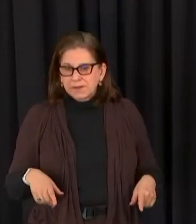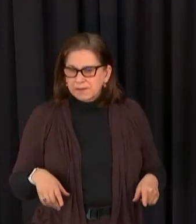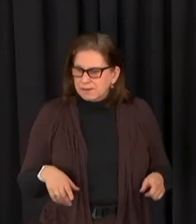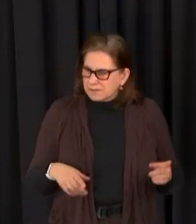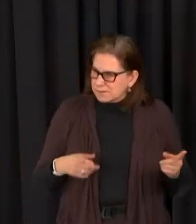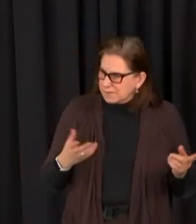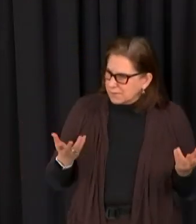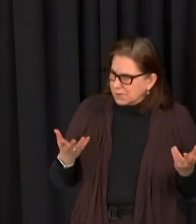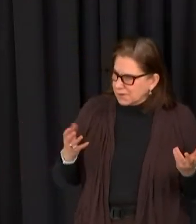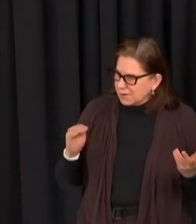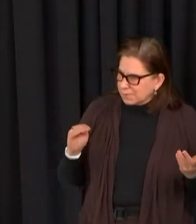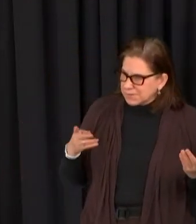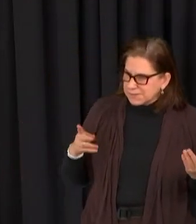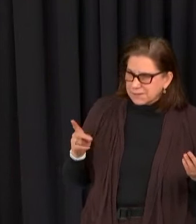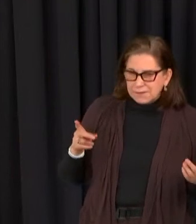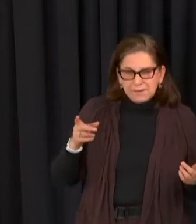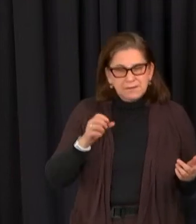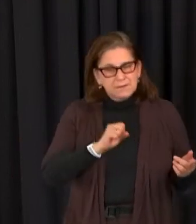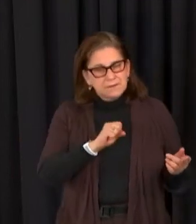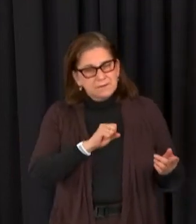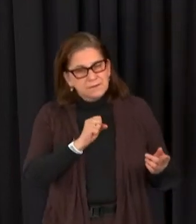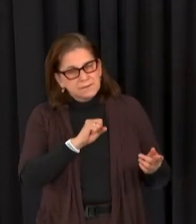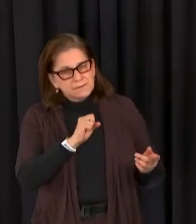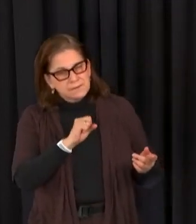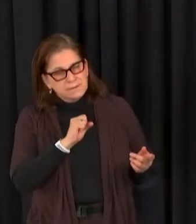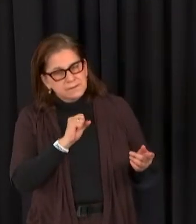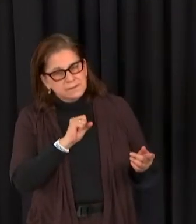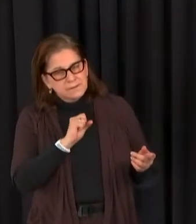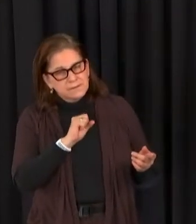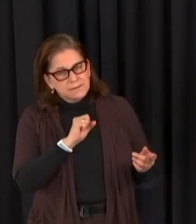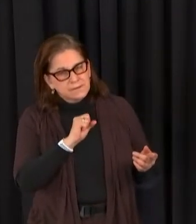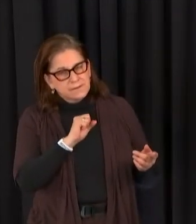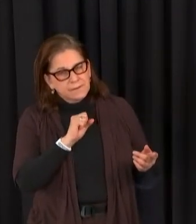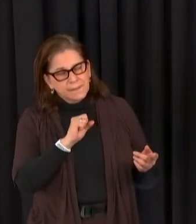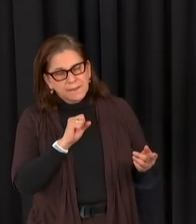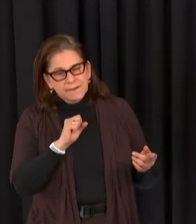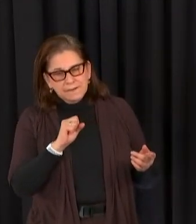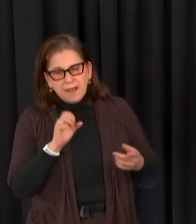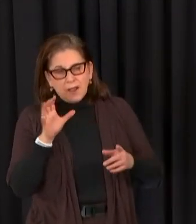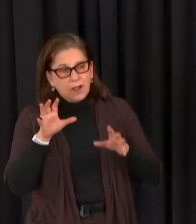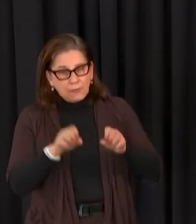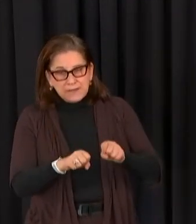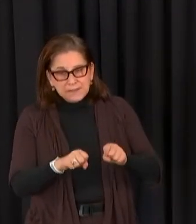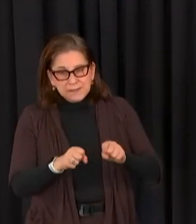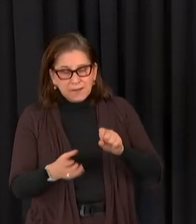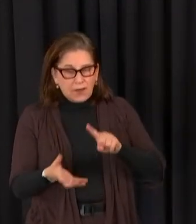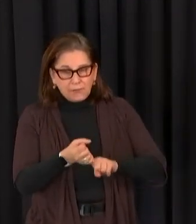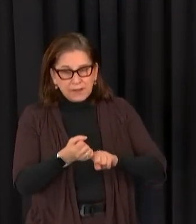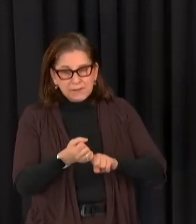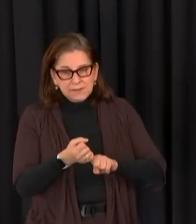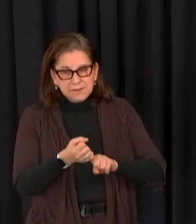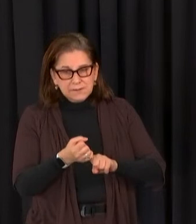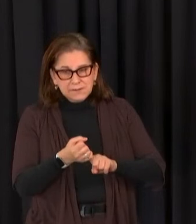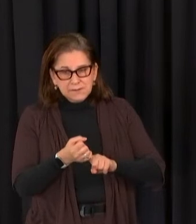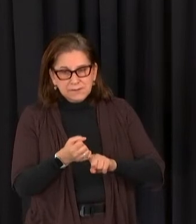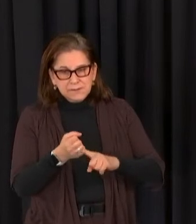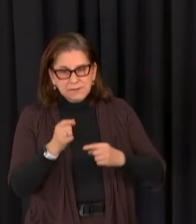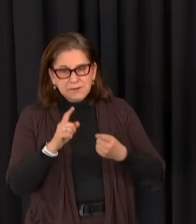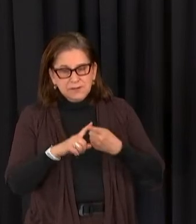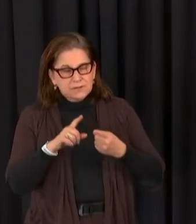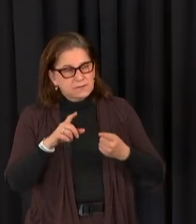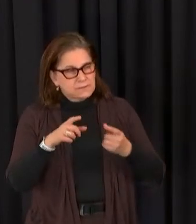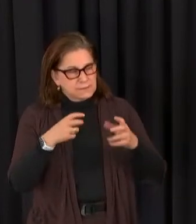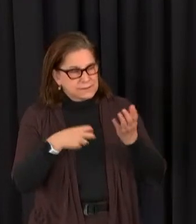shift to, From arrest to citation, will that continue? for after? what? For